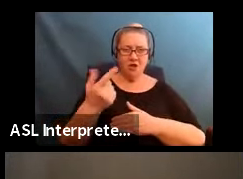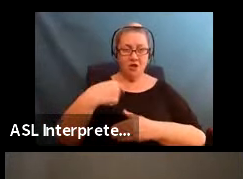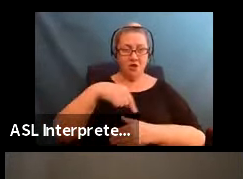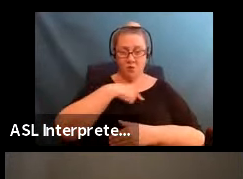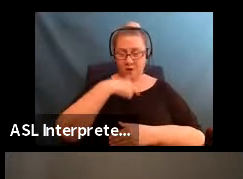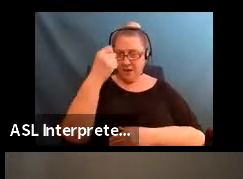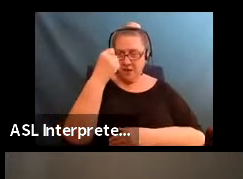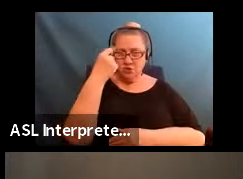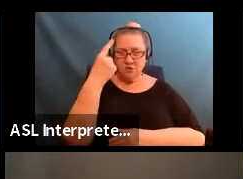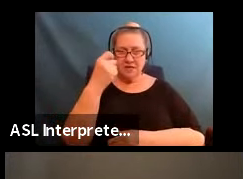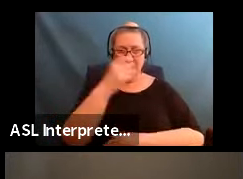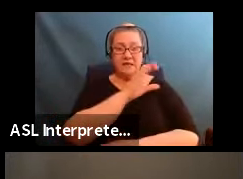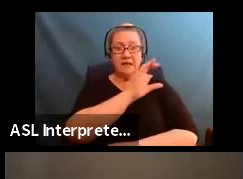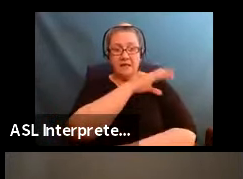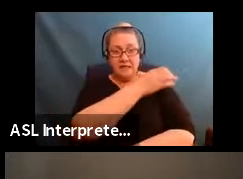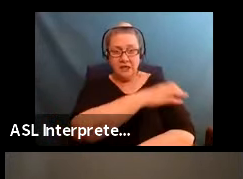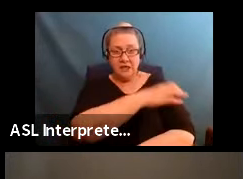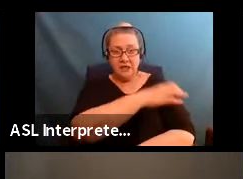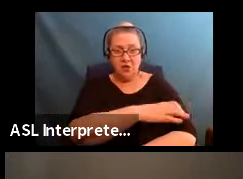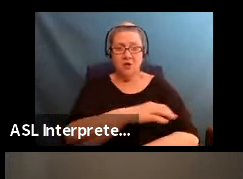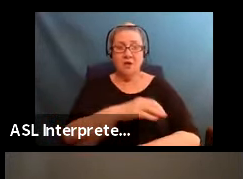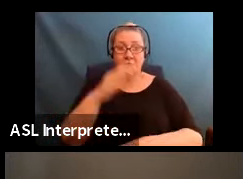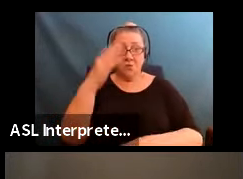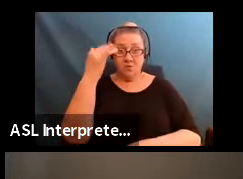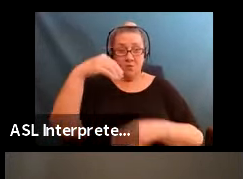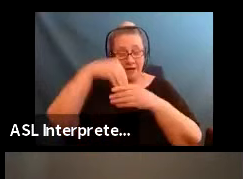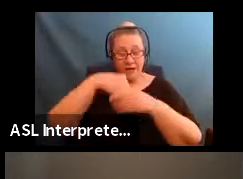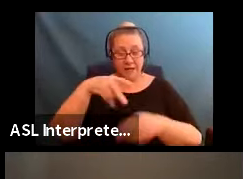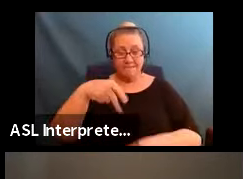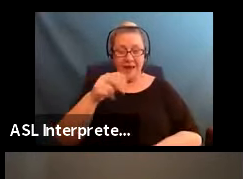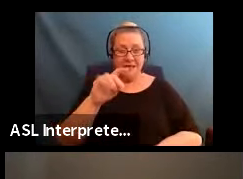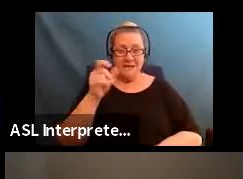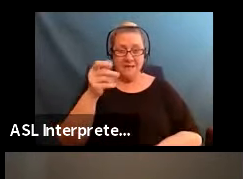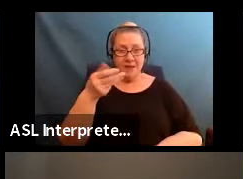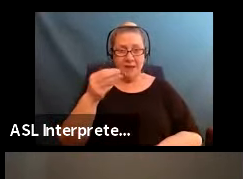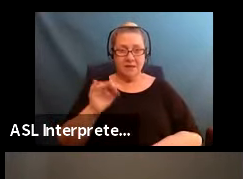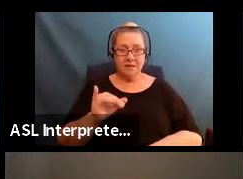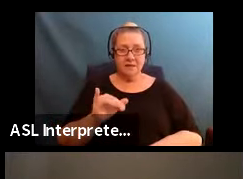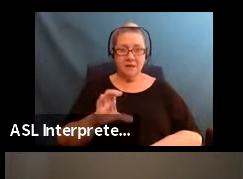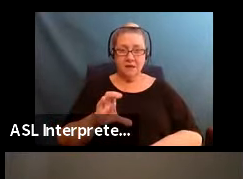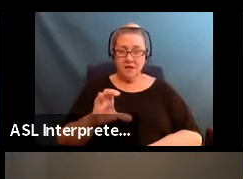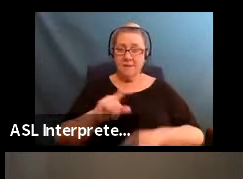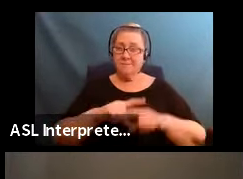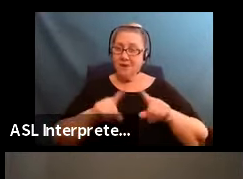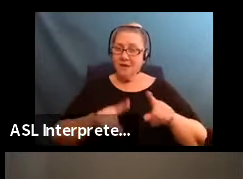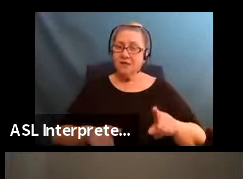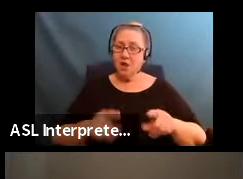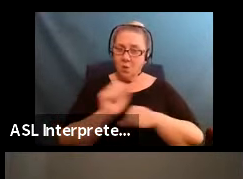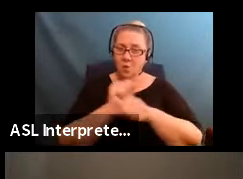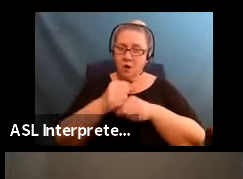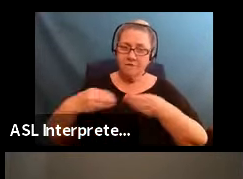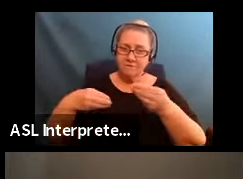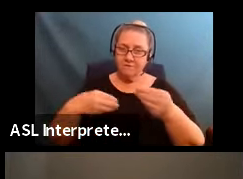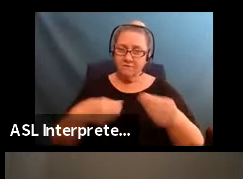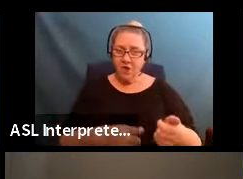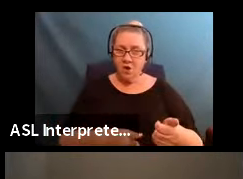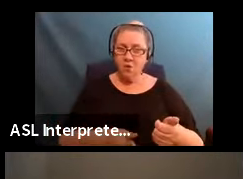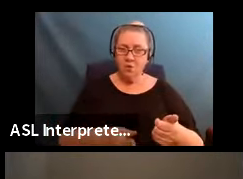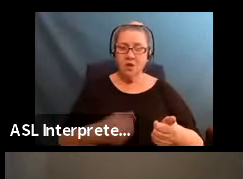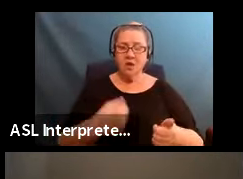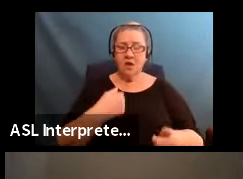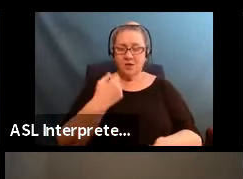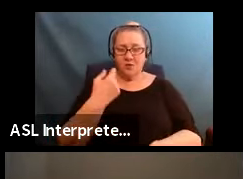pandemic, but also have an understanding of workflow issues that relate and integrate with the